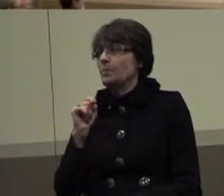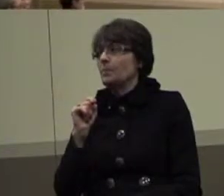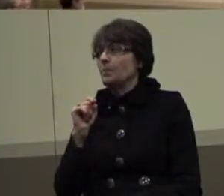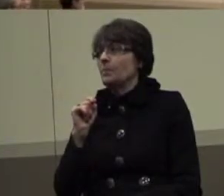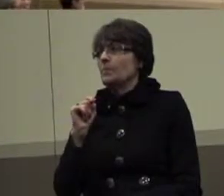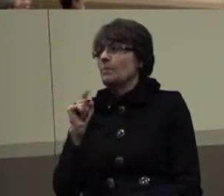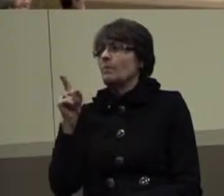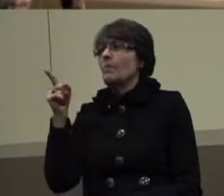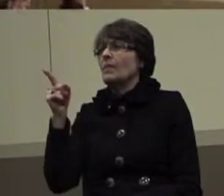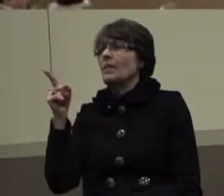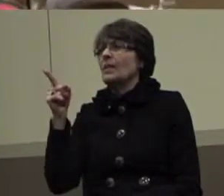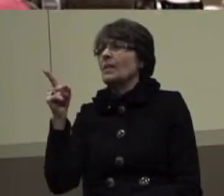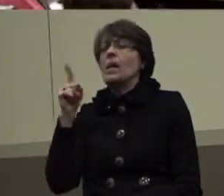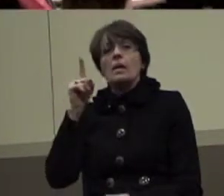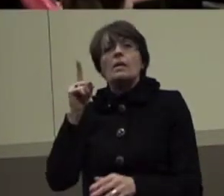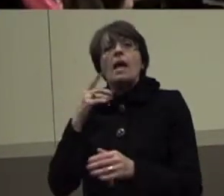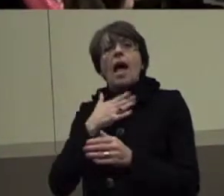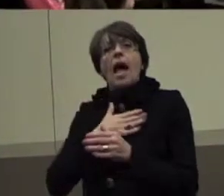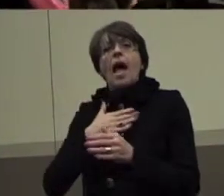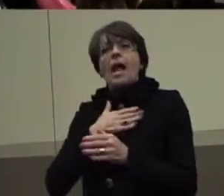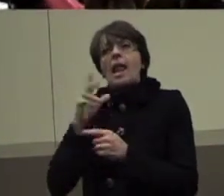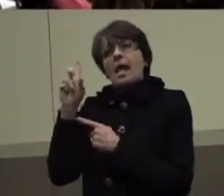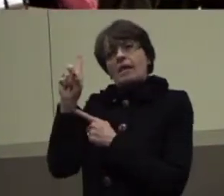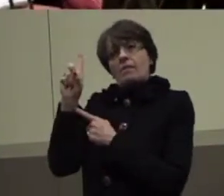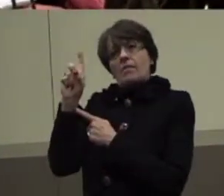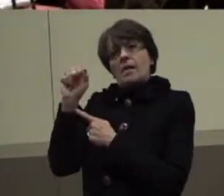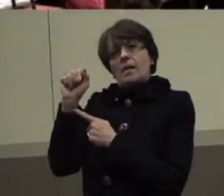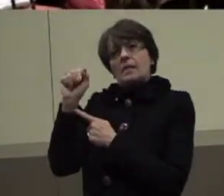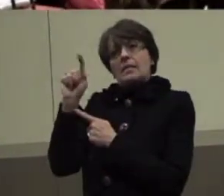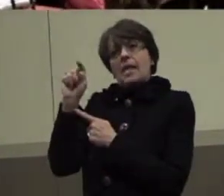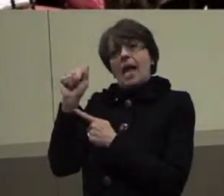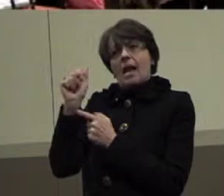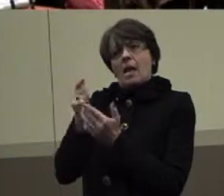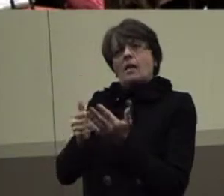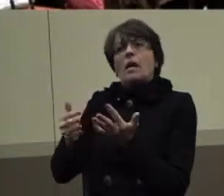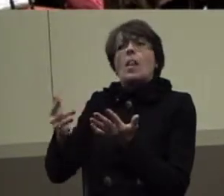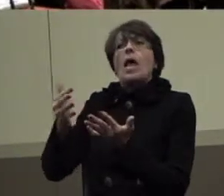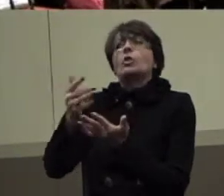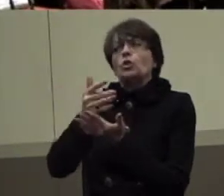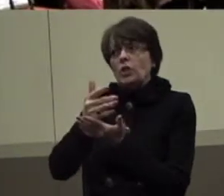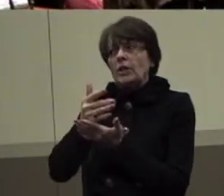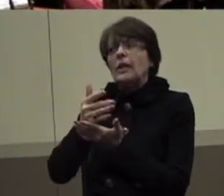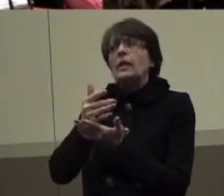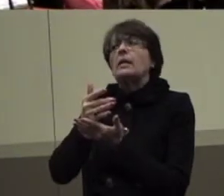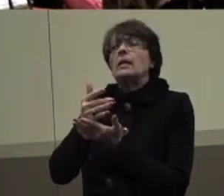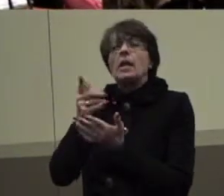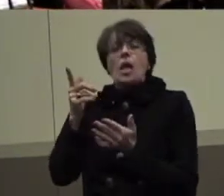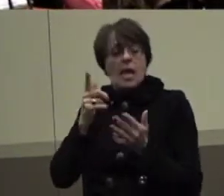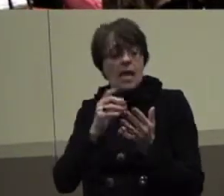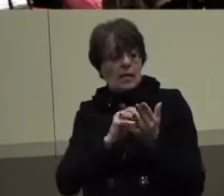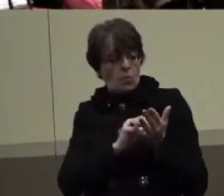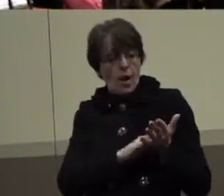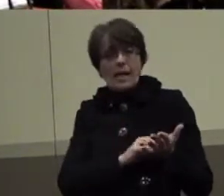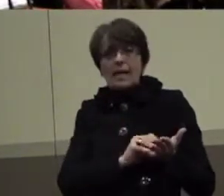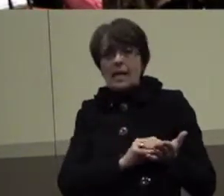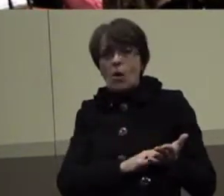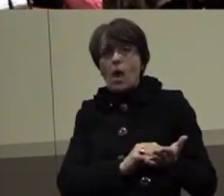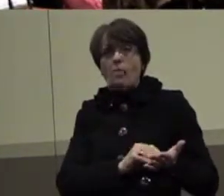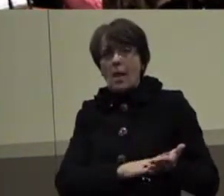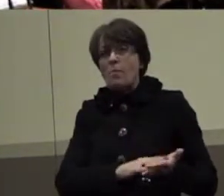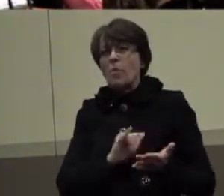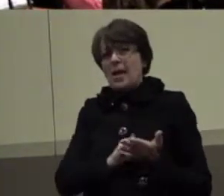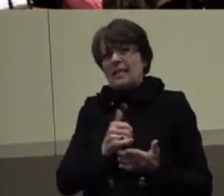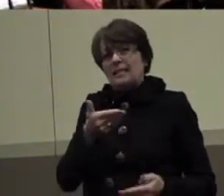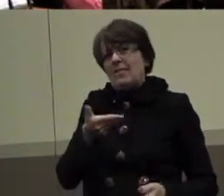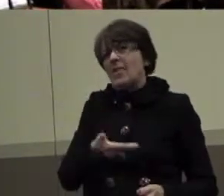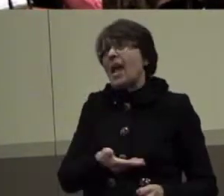Your data collection. I think a lot of the piece of the data collection is they think they're writing something down on paper and so it's there.